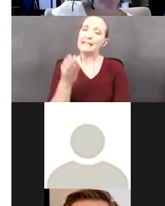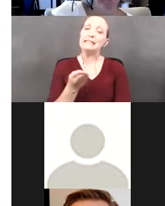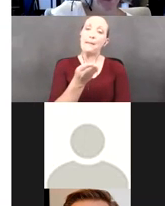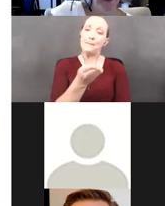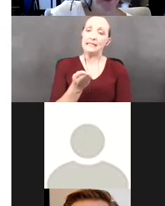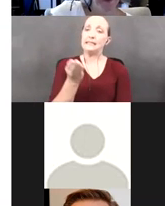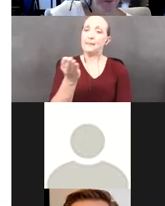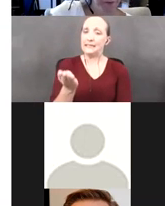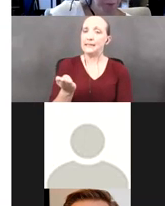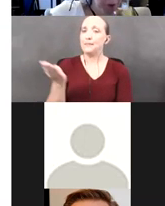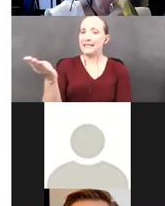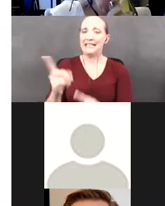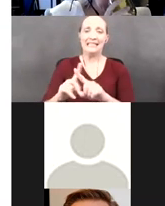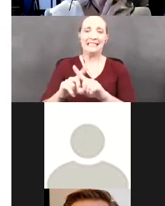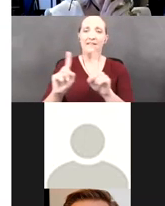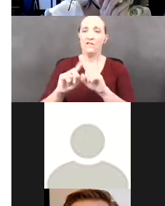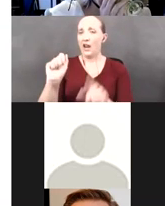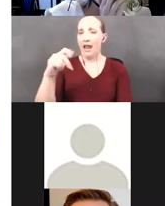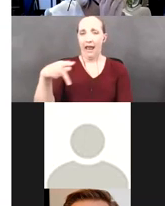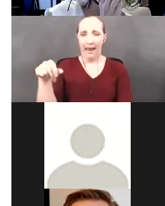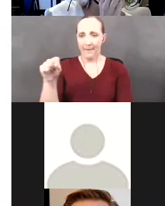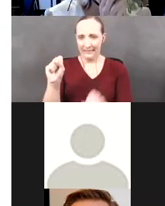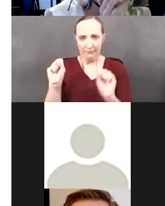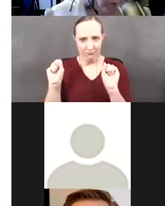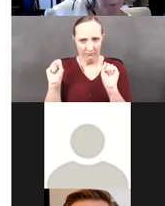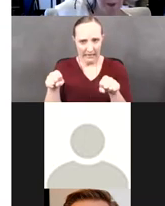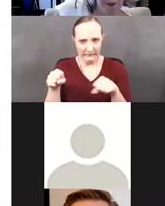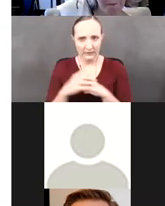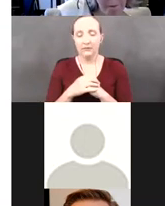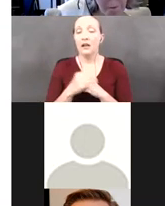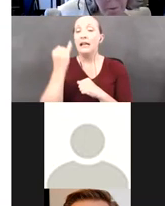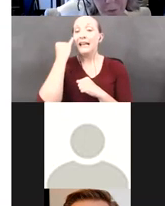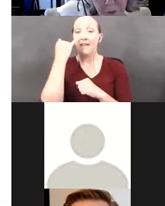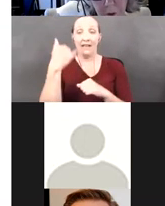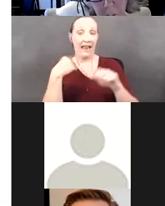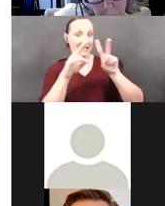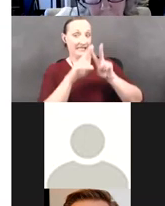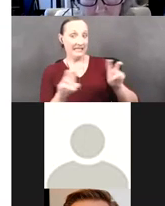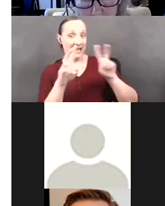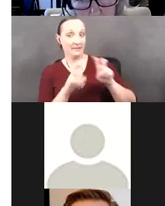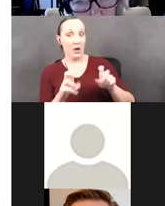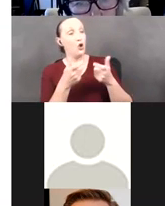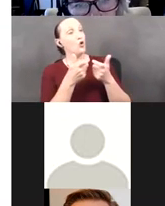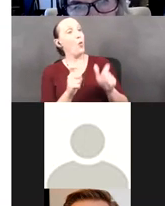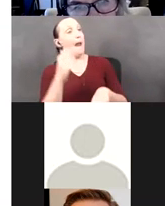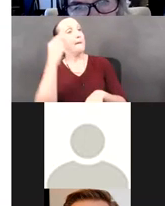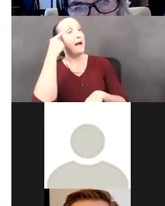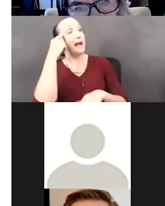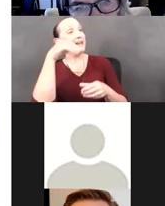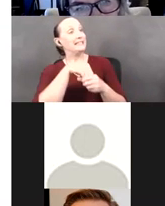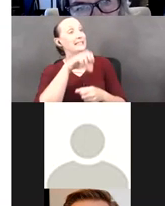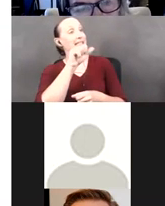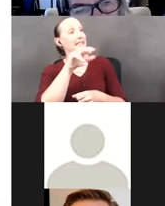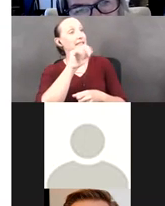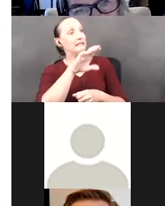puede different entregar apps. trabajo a So, for través de example, if diferentes your child aplicaciones. had an Entonces, por assessment on ejemplo, the si Great su hijo Minds tuvo un Insync app, examen the en la work can aplicación be de